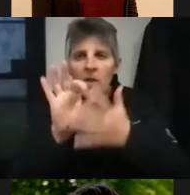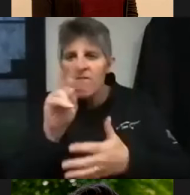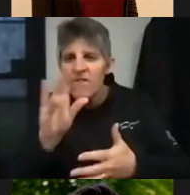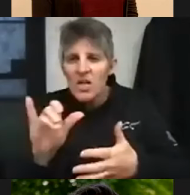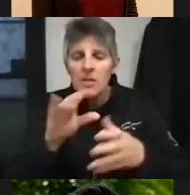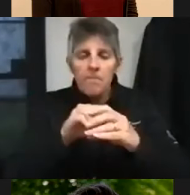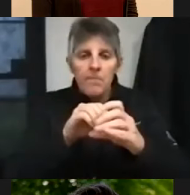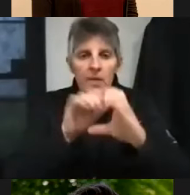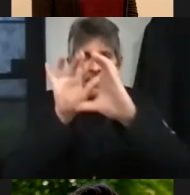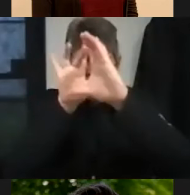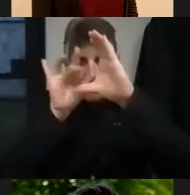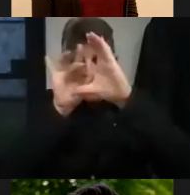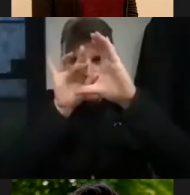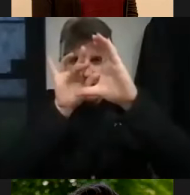central